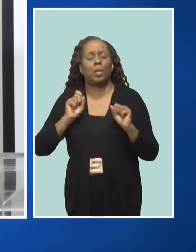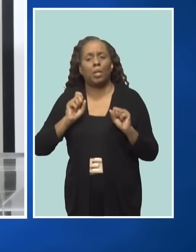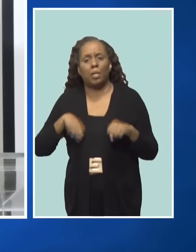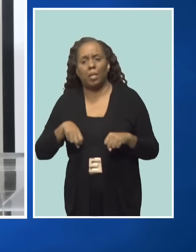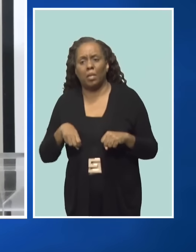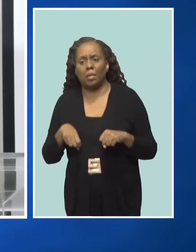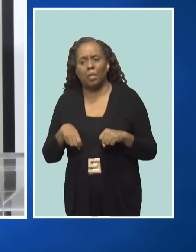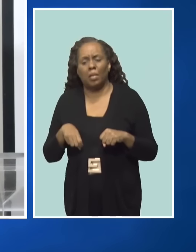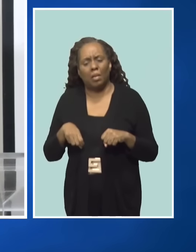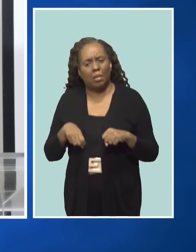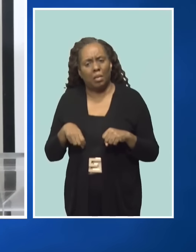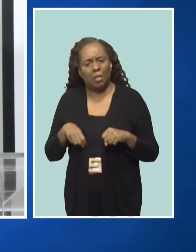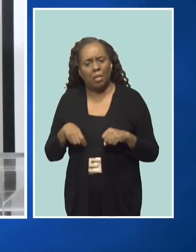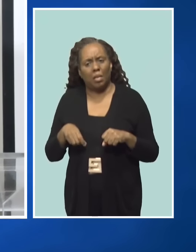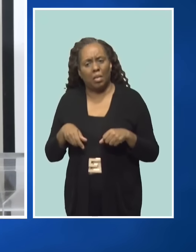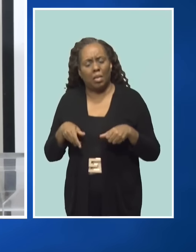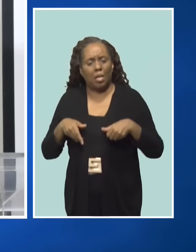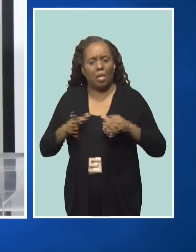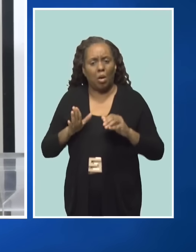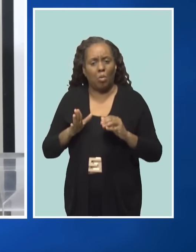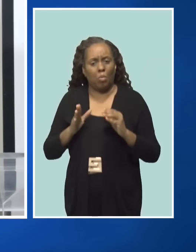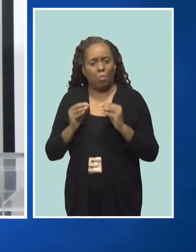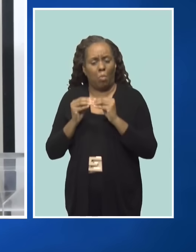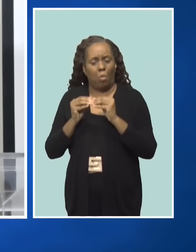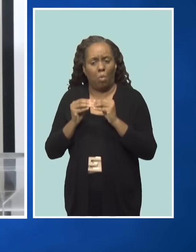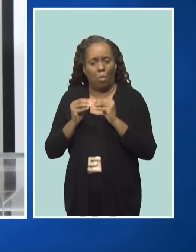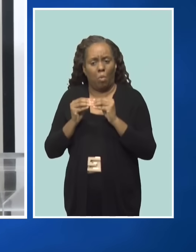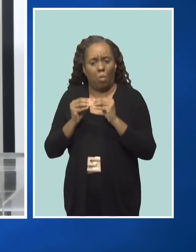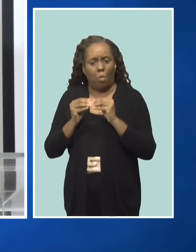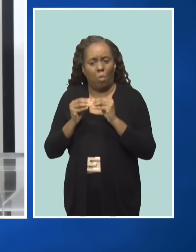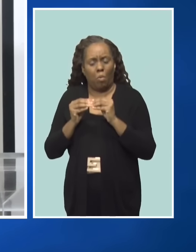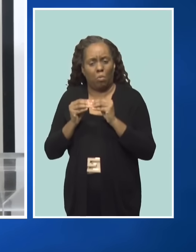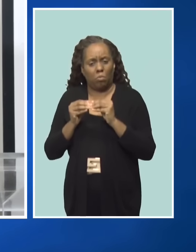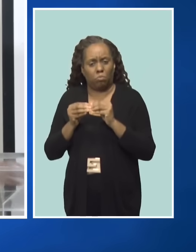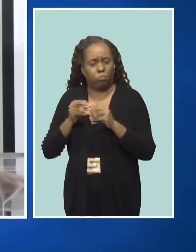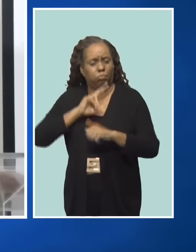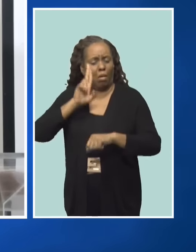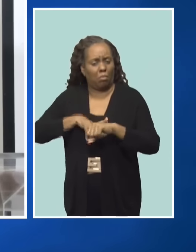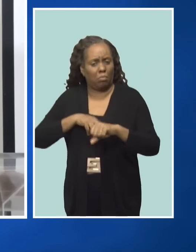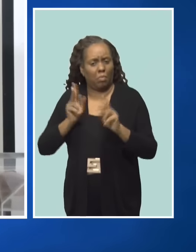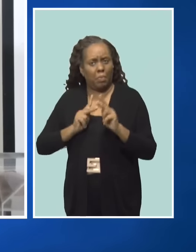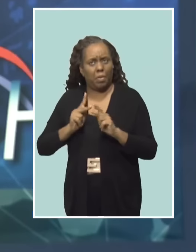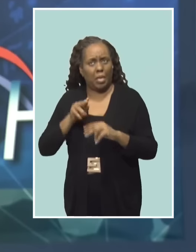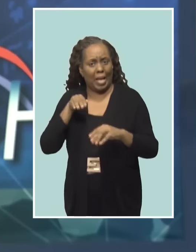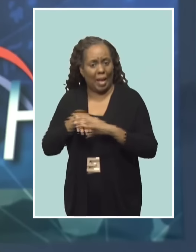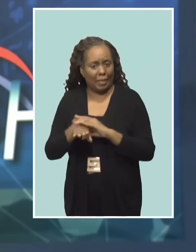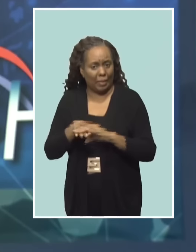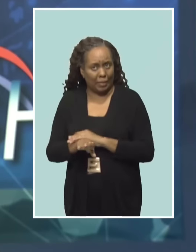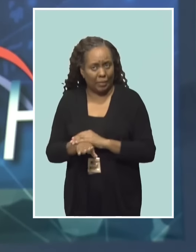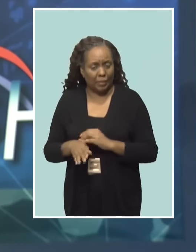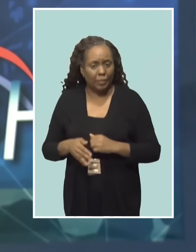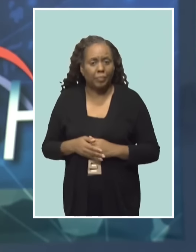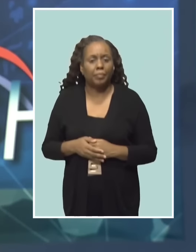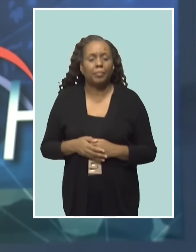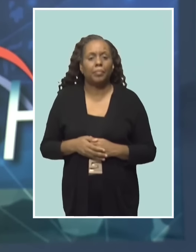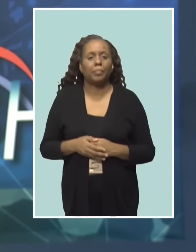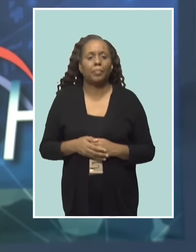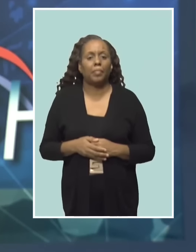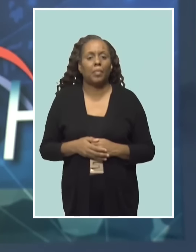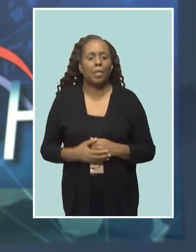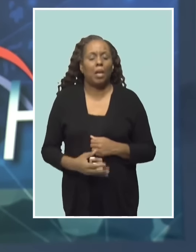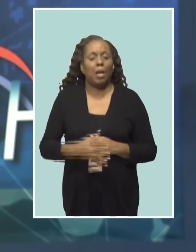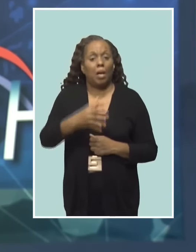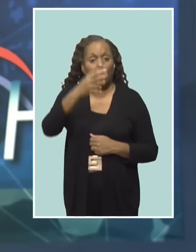space for the average person. And so that we have done that. The is appealing to